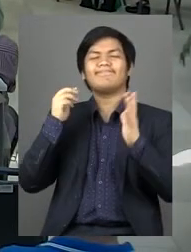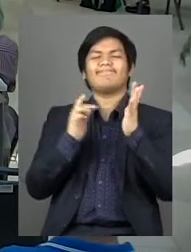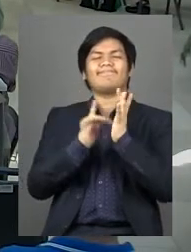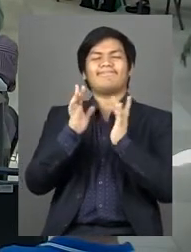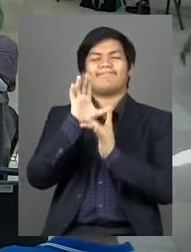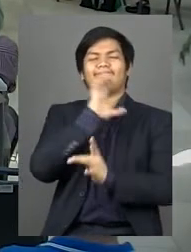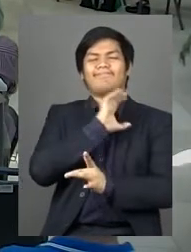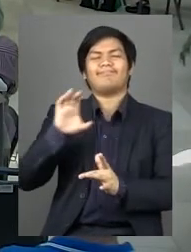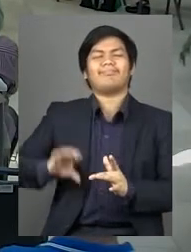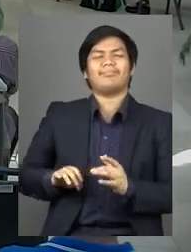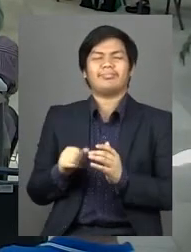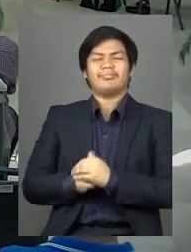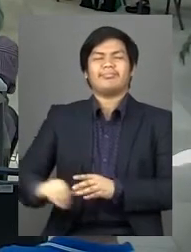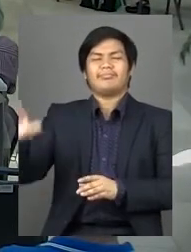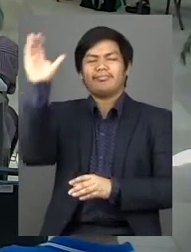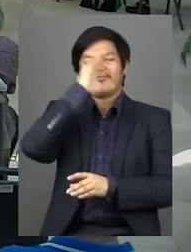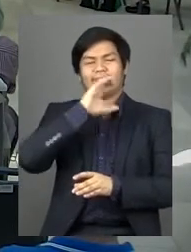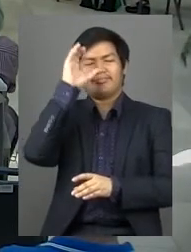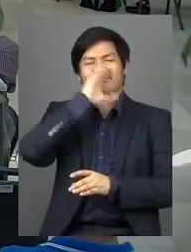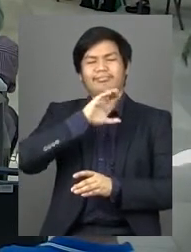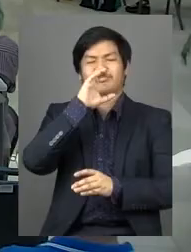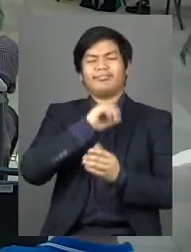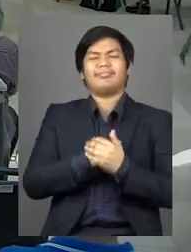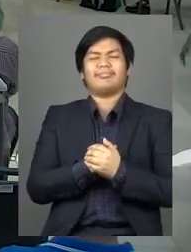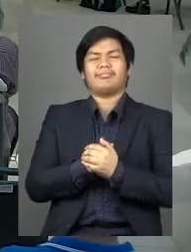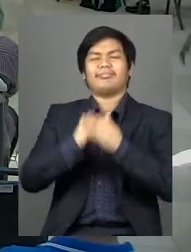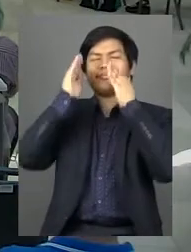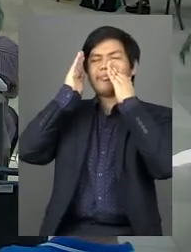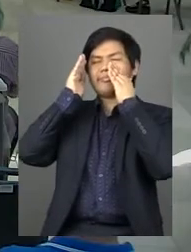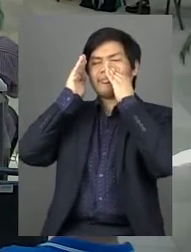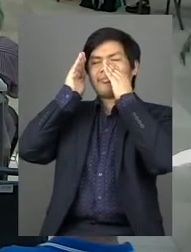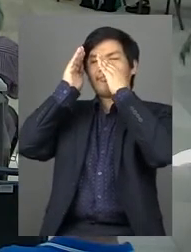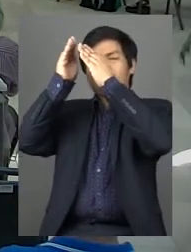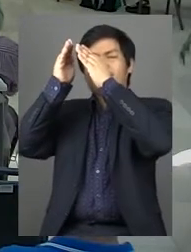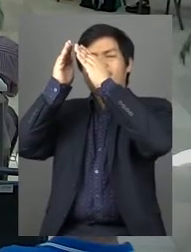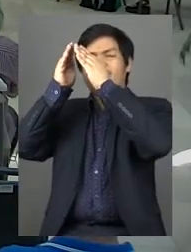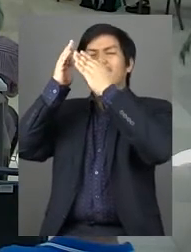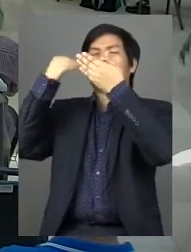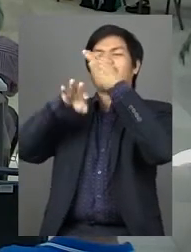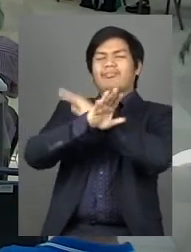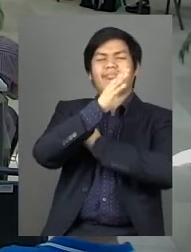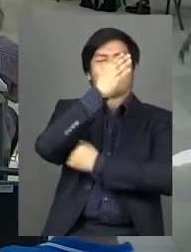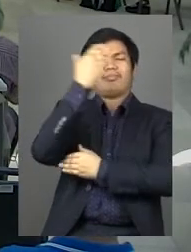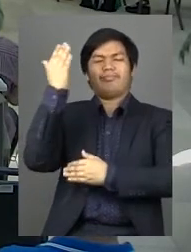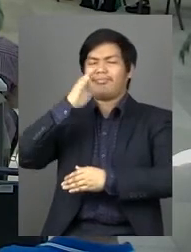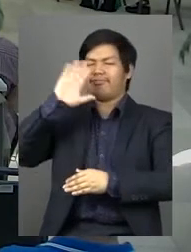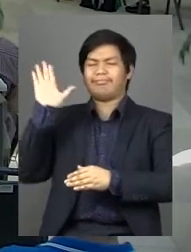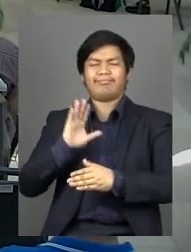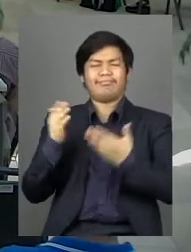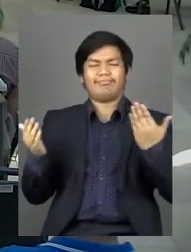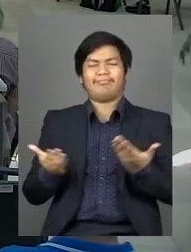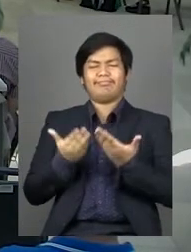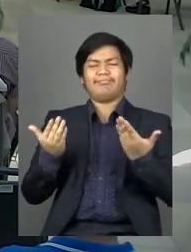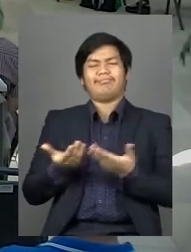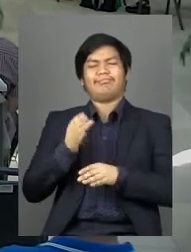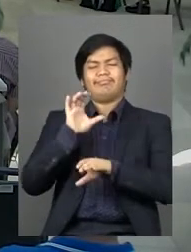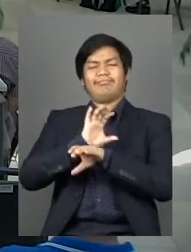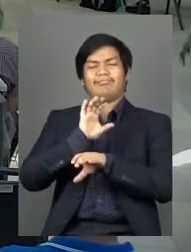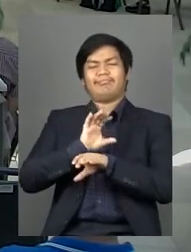May we keep seeking and setting our minds on things above, not on things that are on